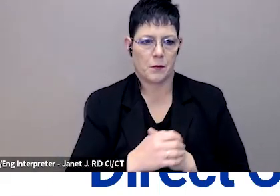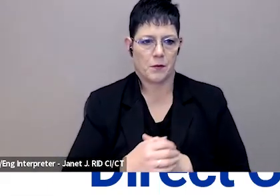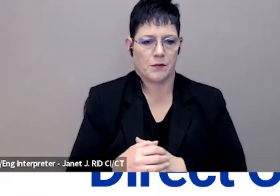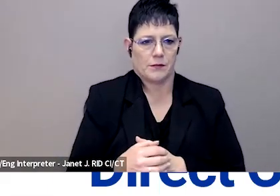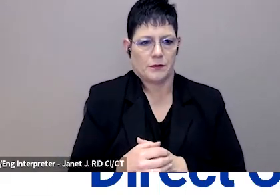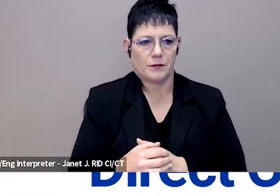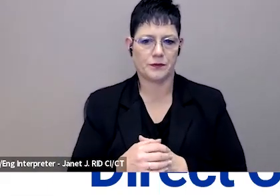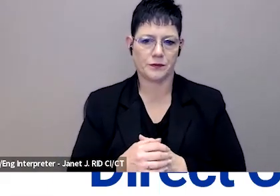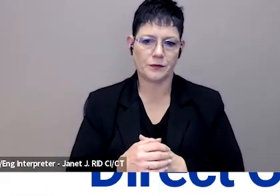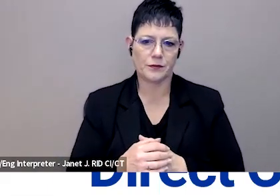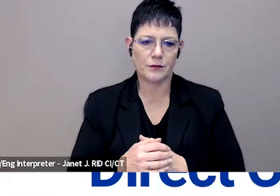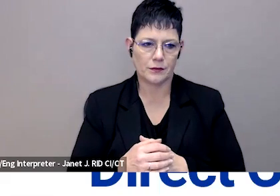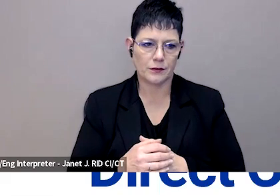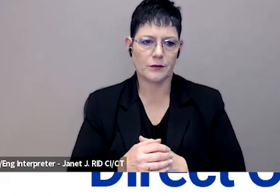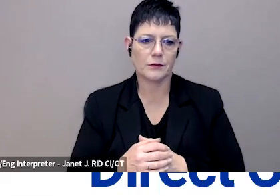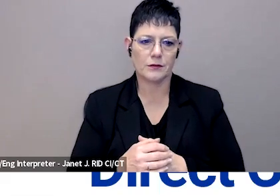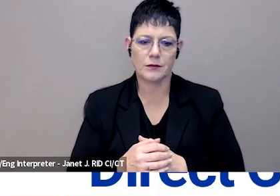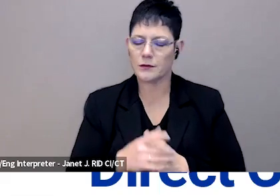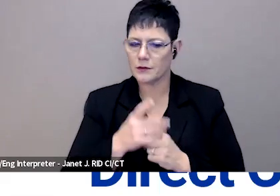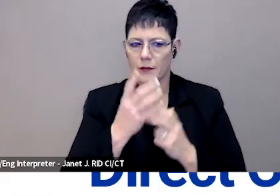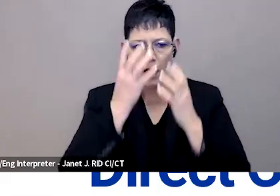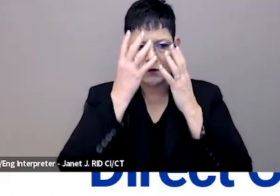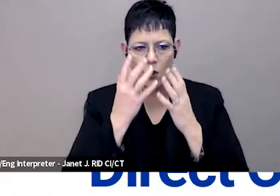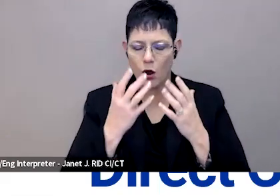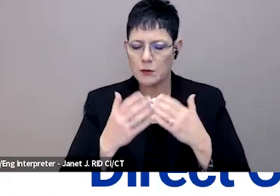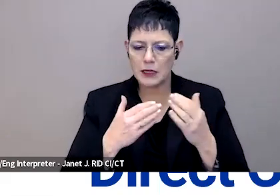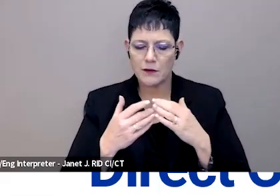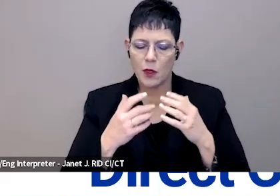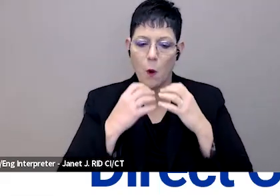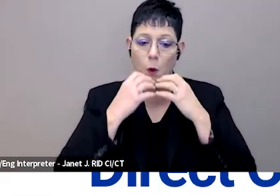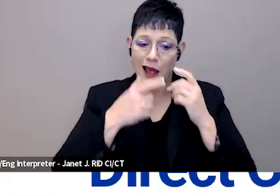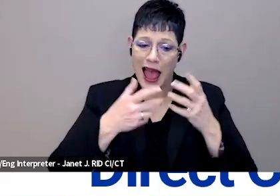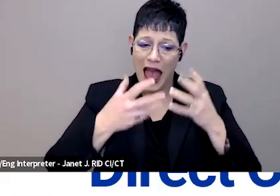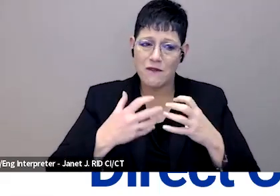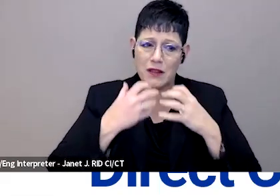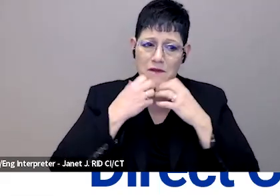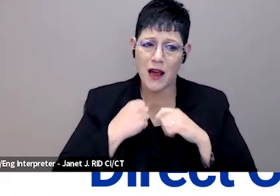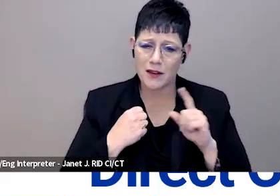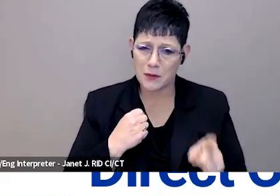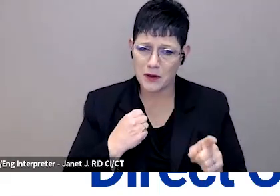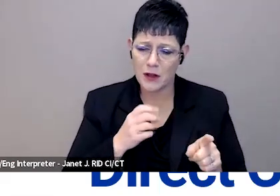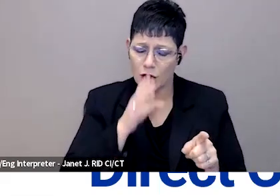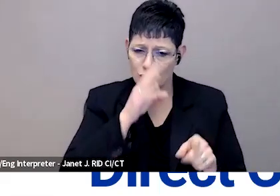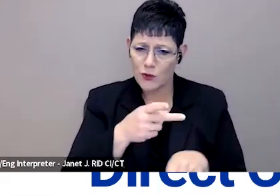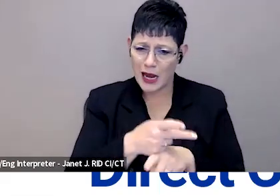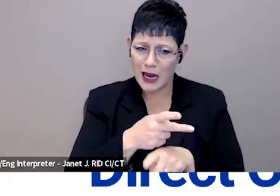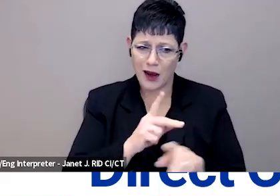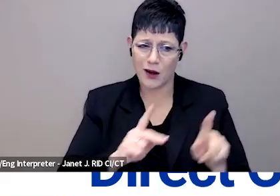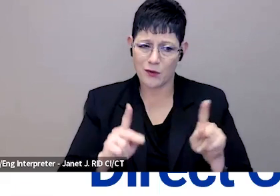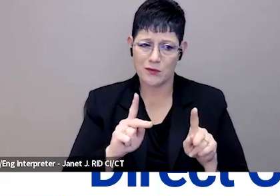Unfortunately, despite the enormous value of direct care workers, too many direct care workers